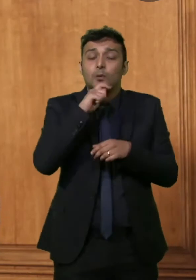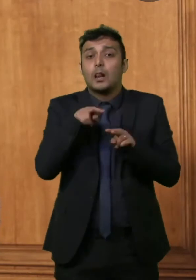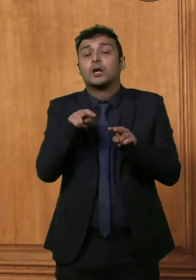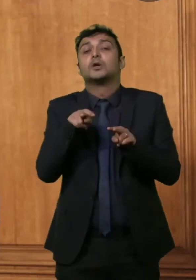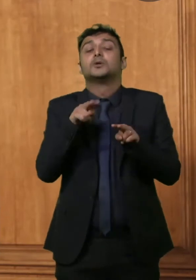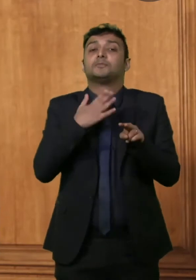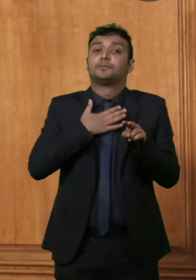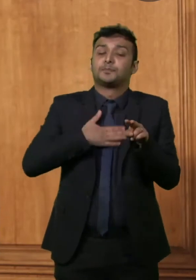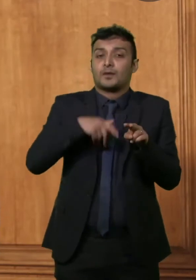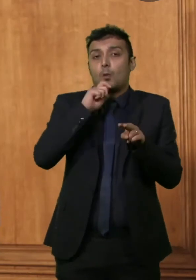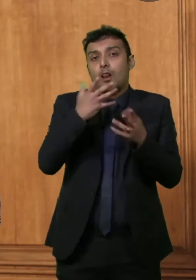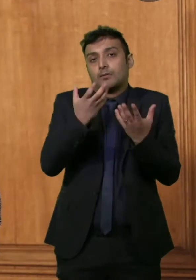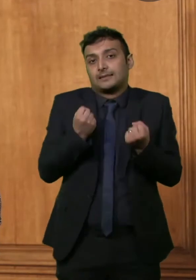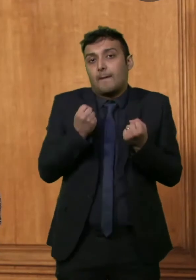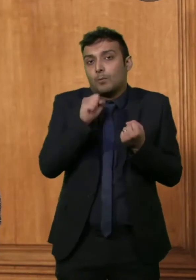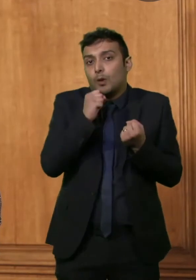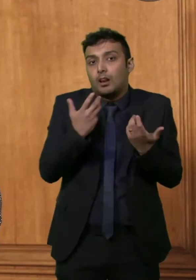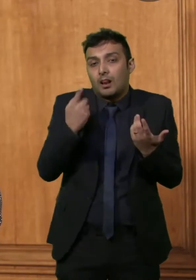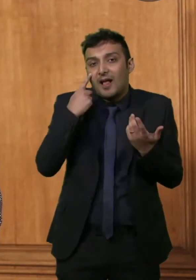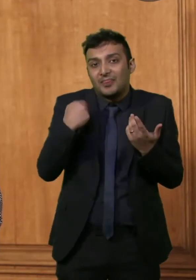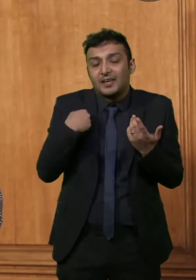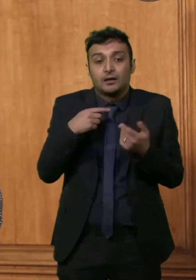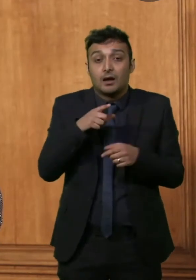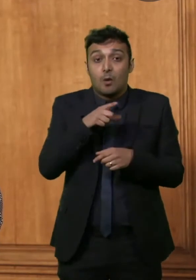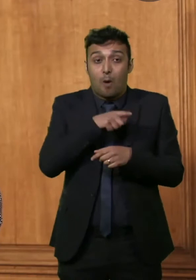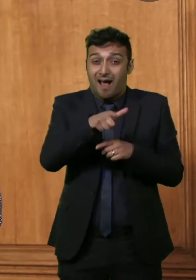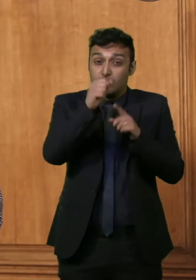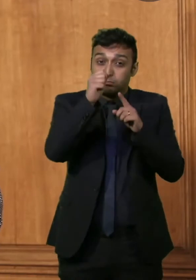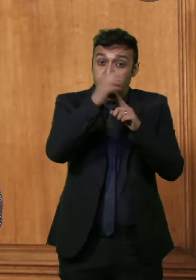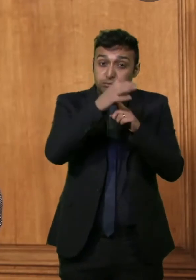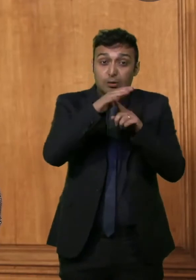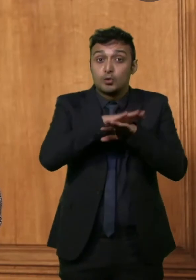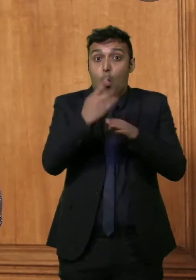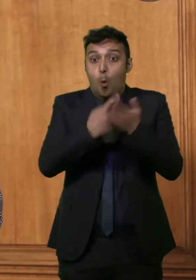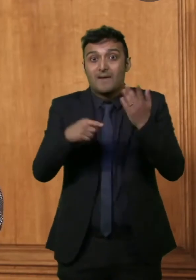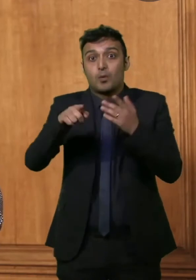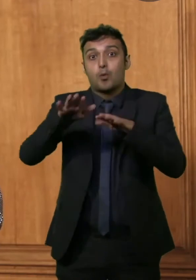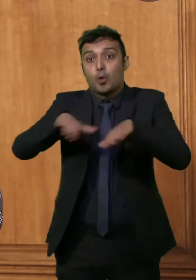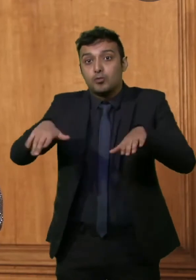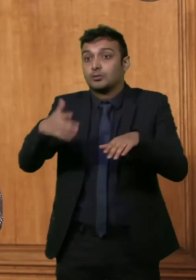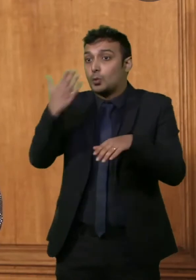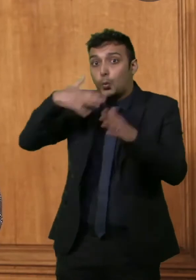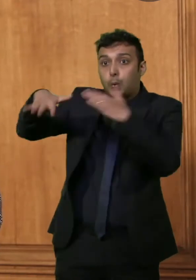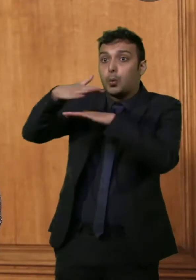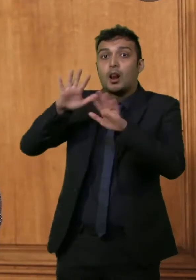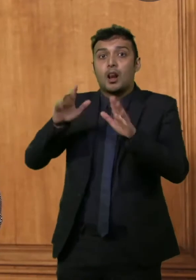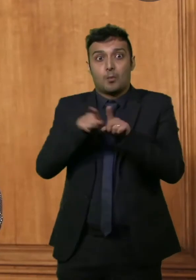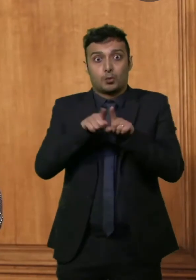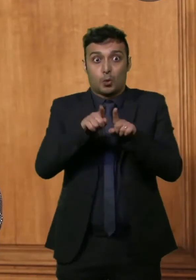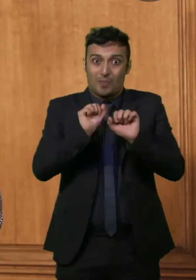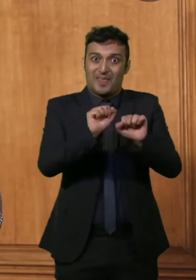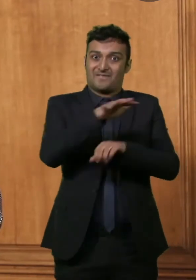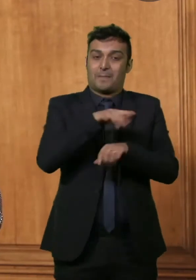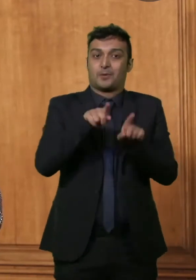not just for the child and the school, but it's actually for their family's benefit as well, if they have elderly relatives in the family, it gives that whole